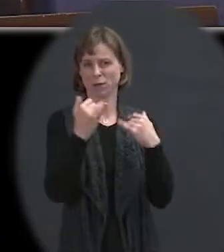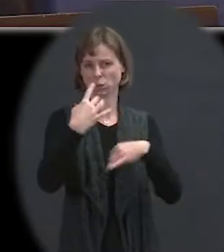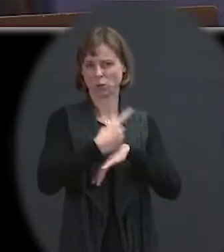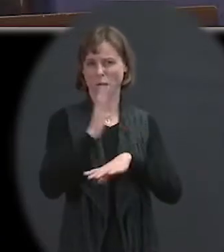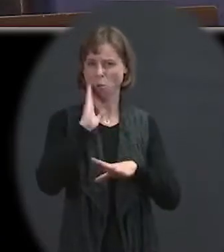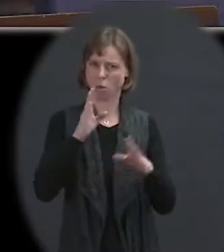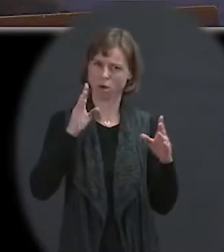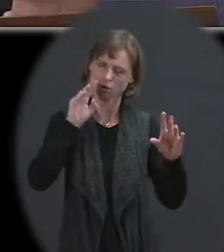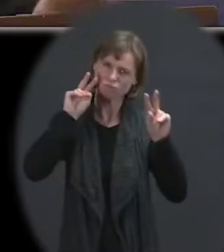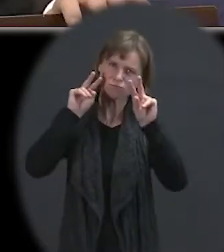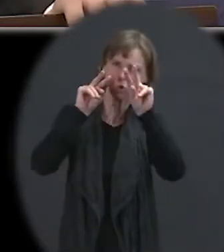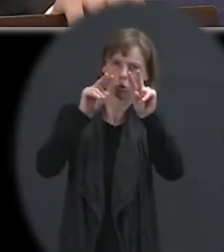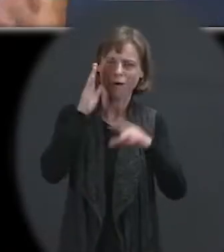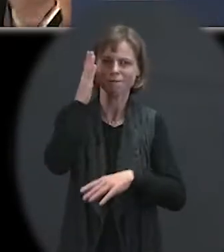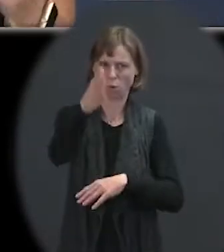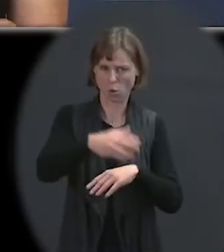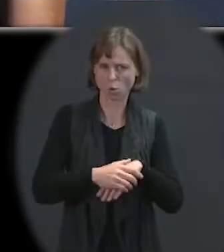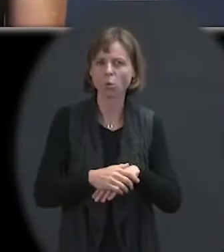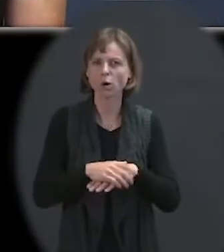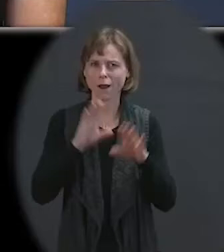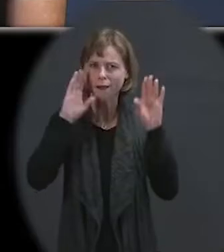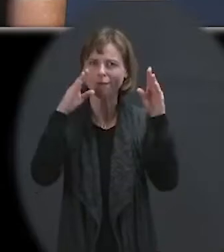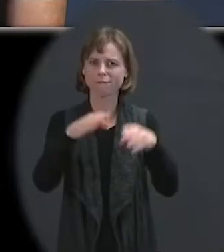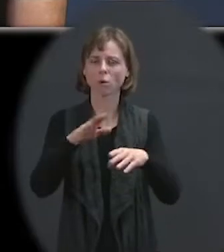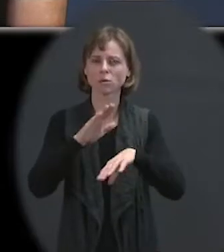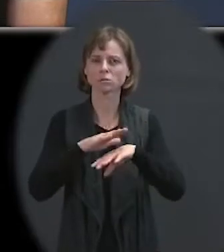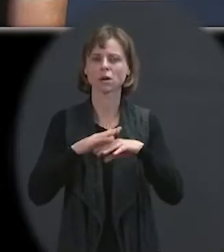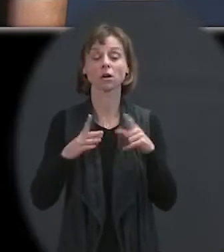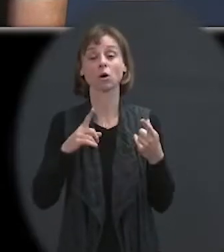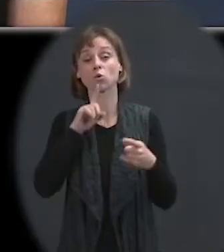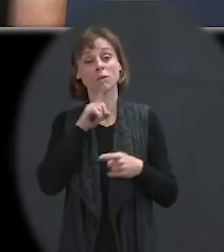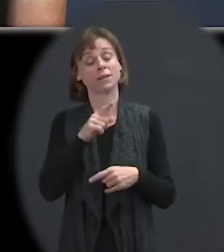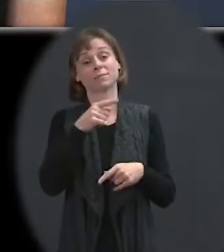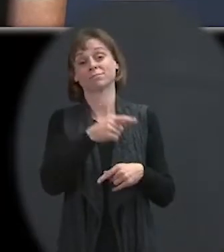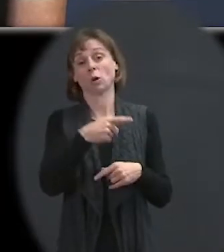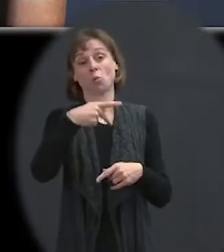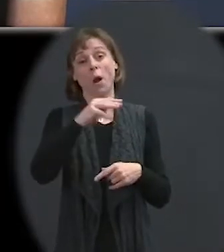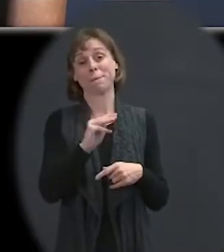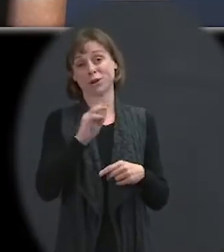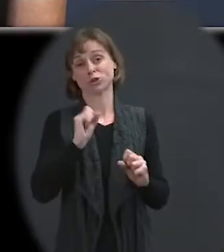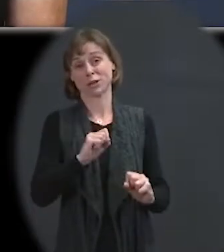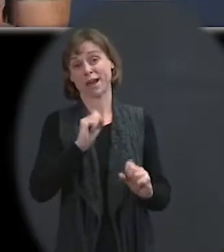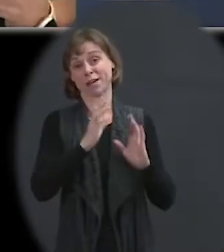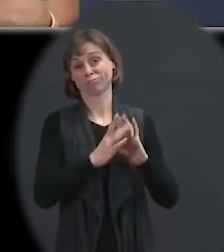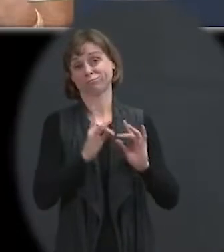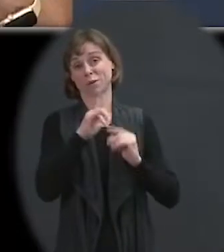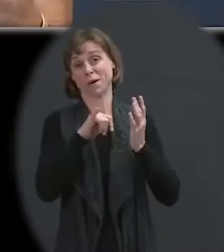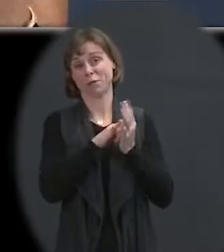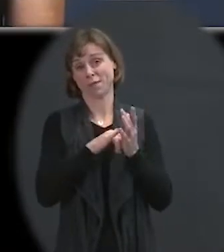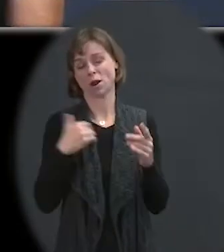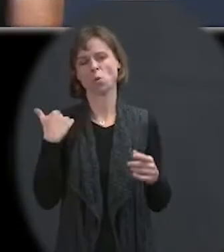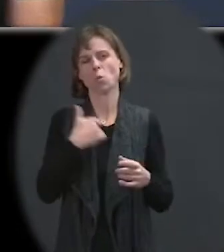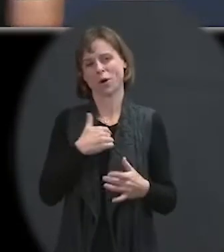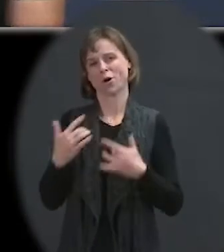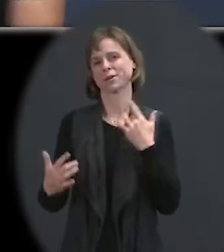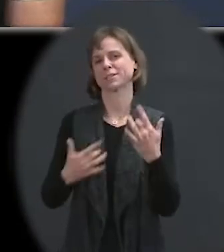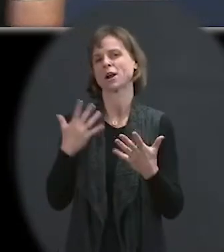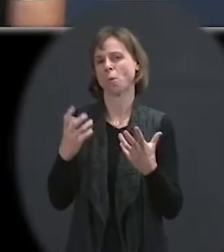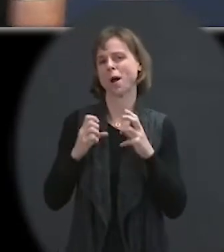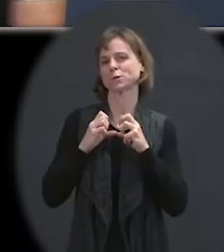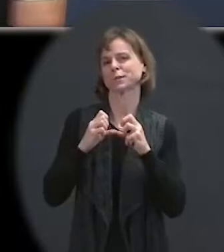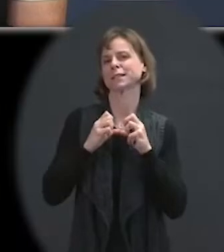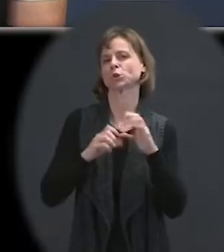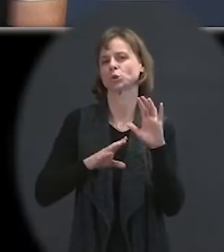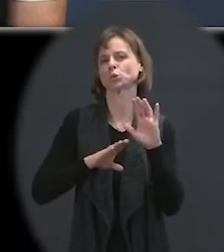was damaged in the last 4 years. Well, we'll leave that to the Prime Minister to speak to, but certainly we're eager to continue to build the